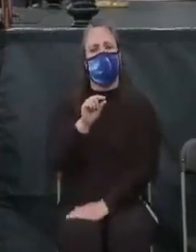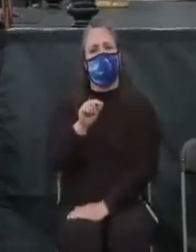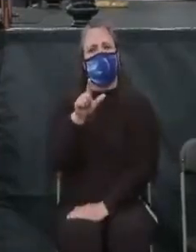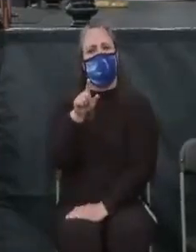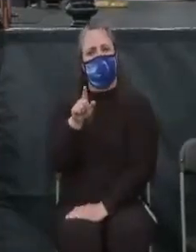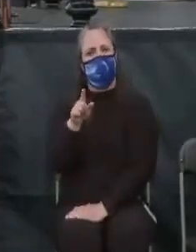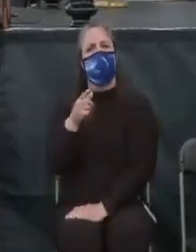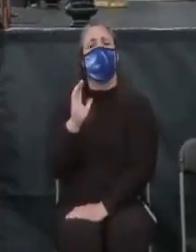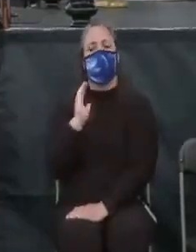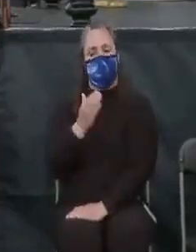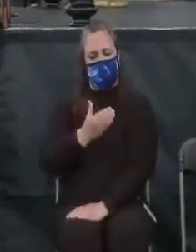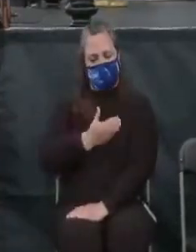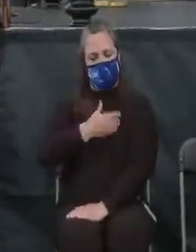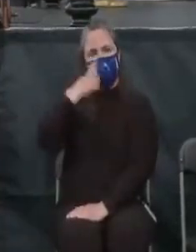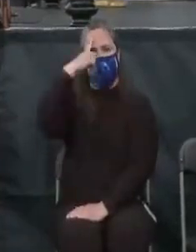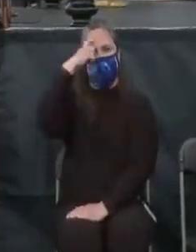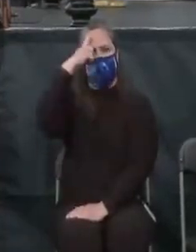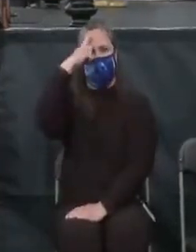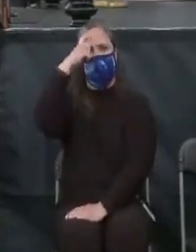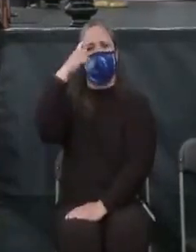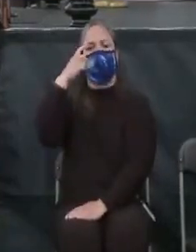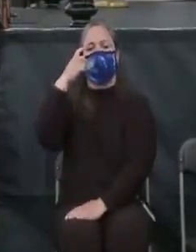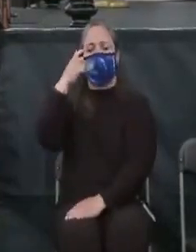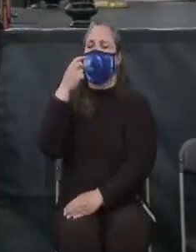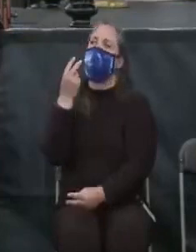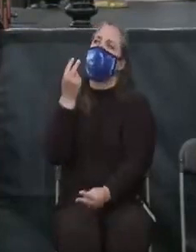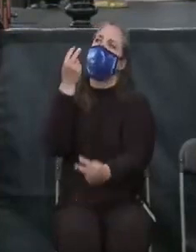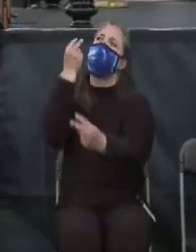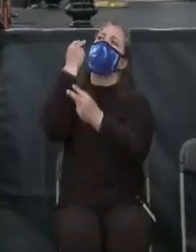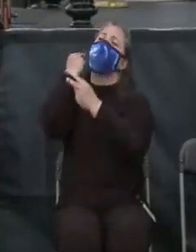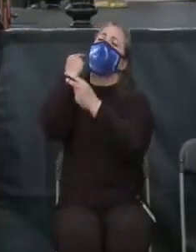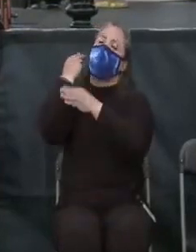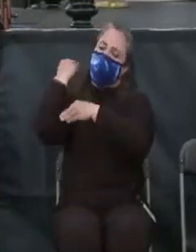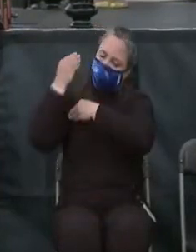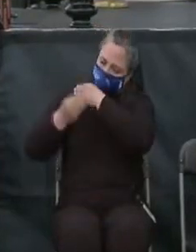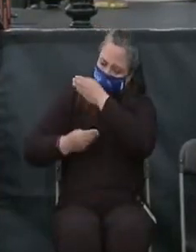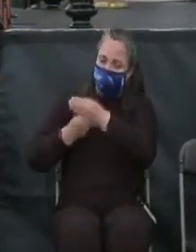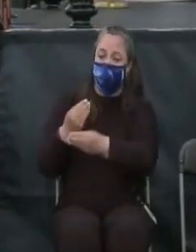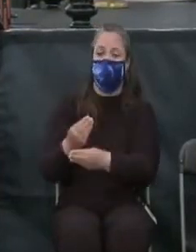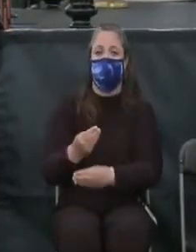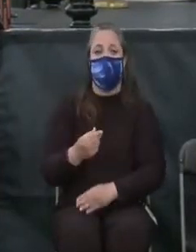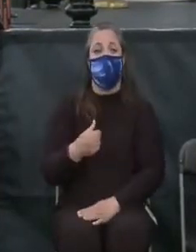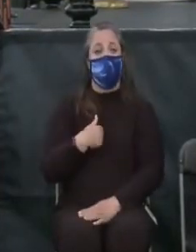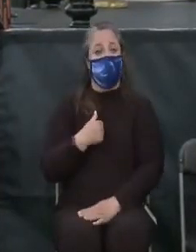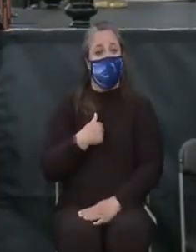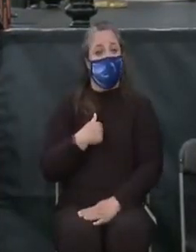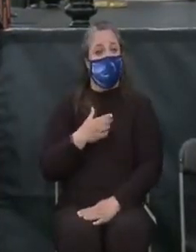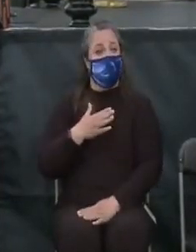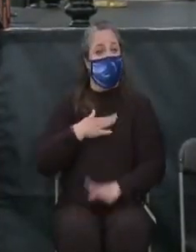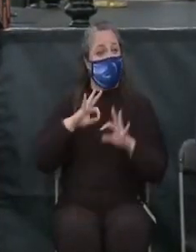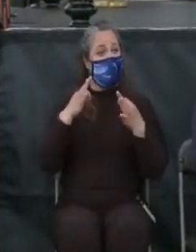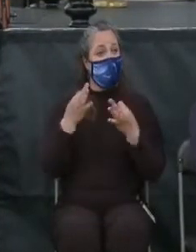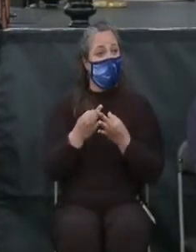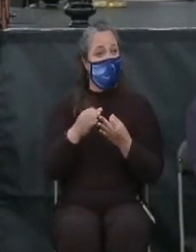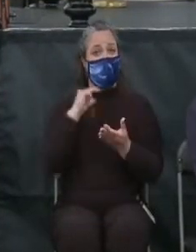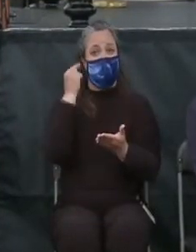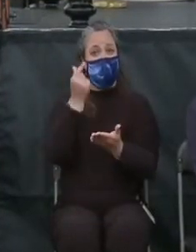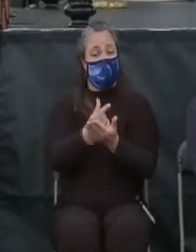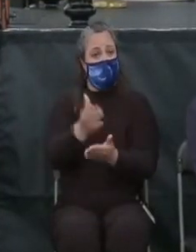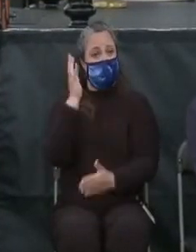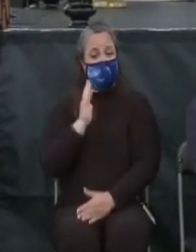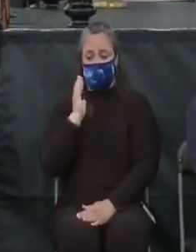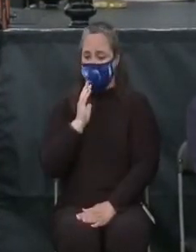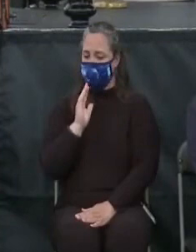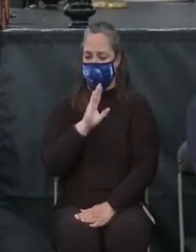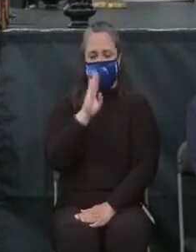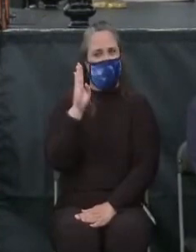legacy. Today, I, like many of you, will be the first in my family to graduate from college. And like many DSU graduates before me,